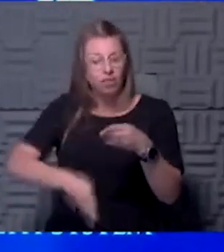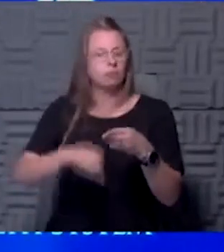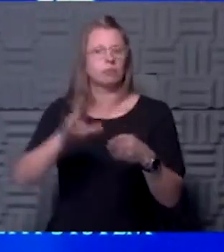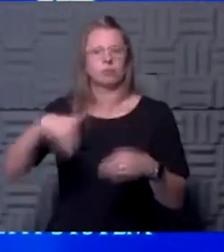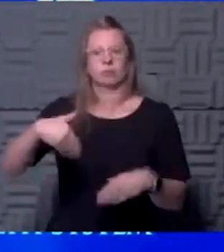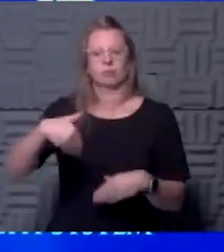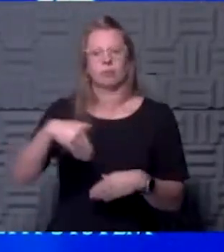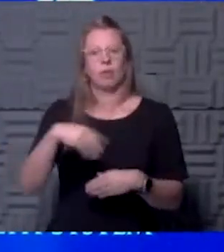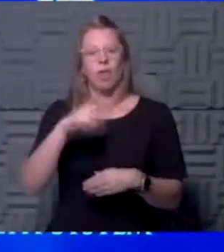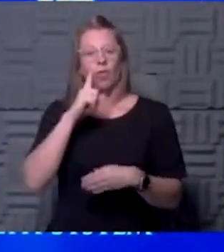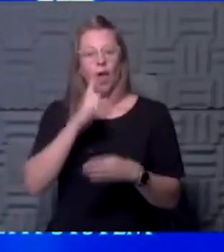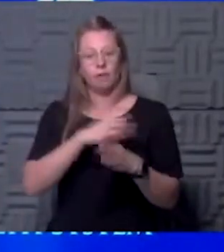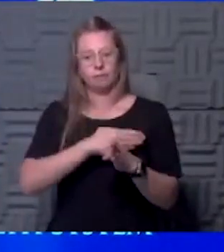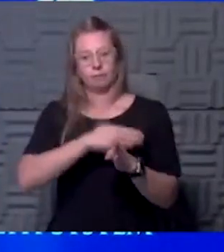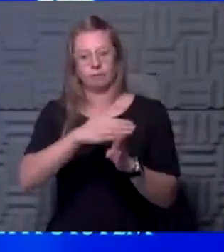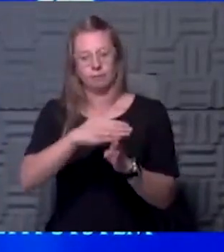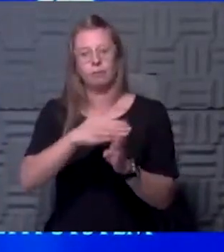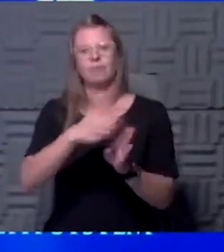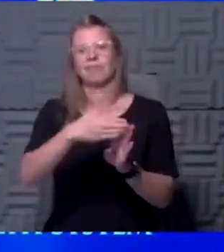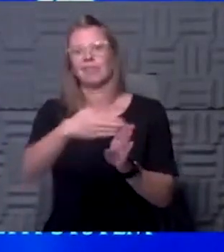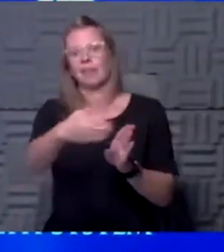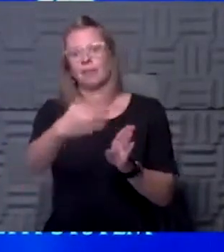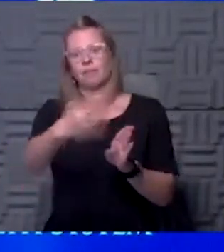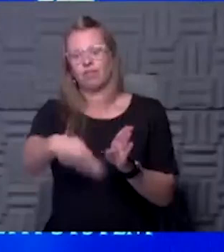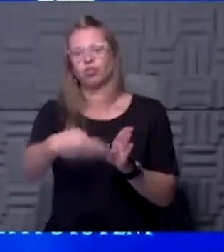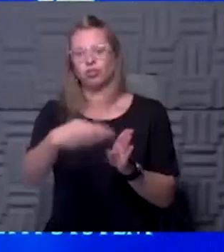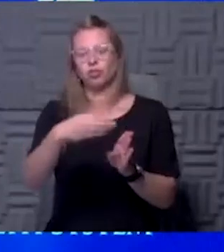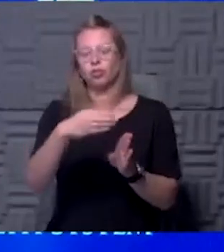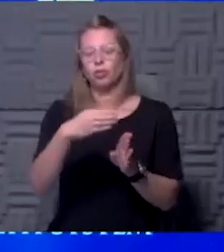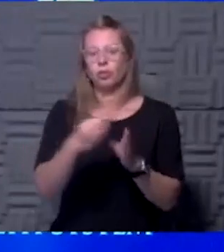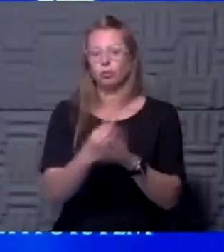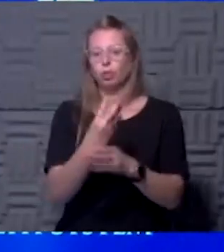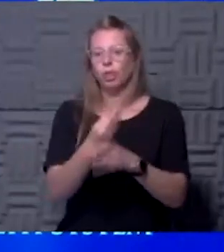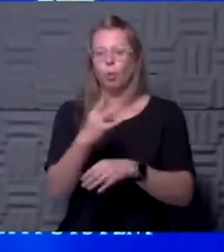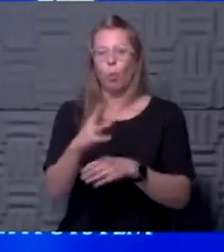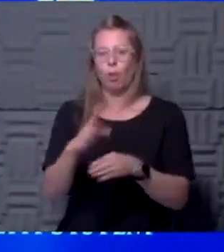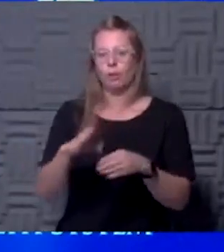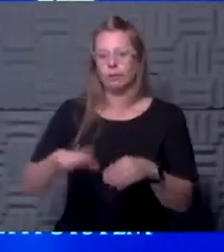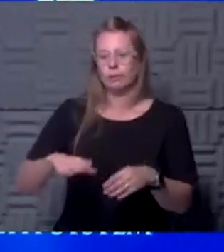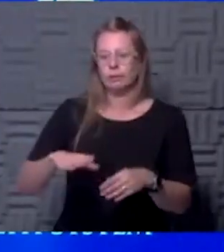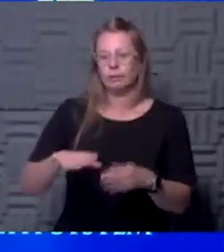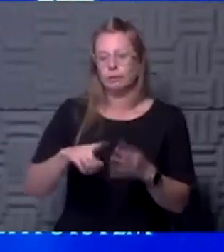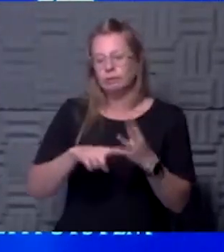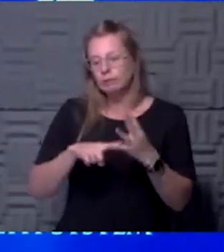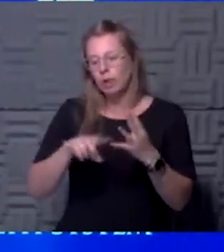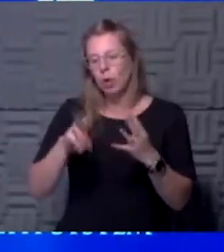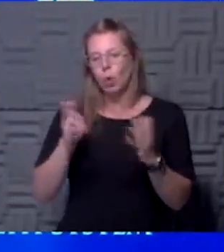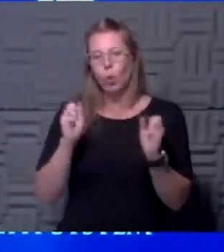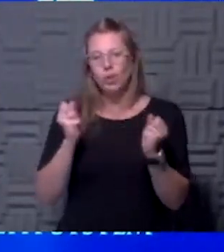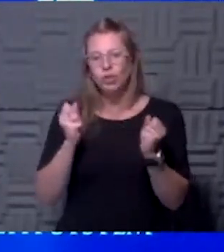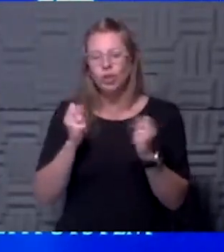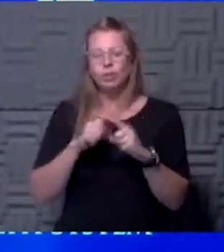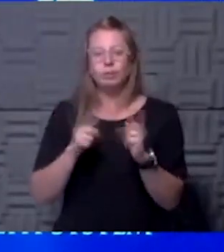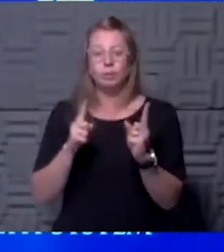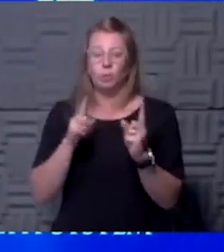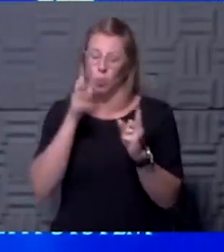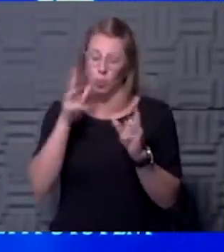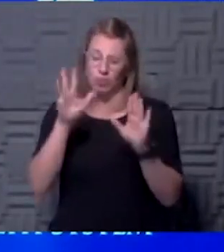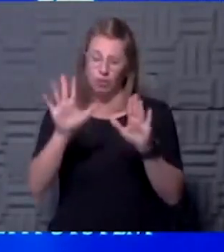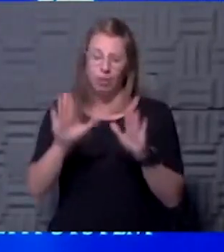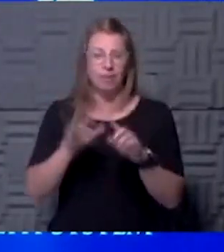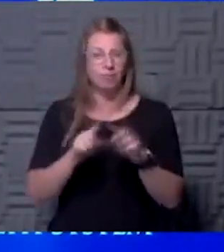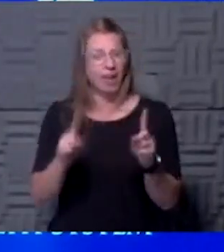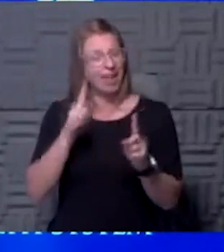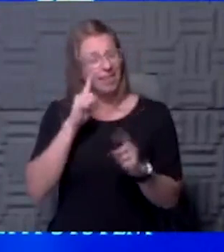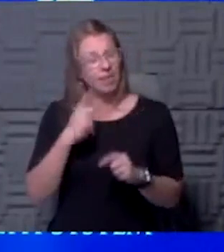midpoint, because hopefully we'll have vaccination and therapy by early spring, maybe even late winter, and that will be great. But I